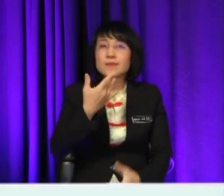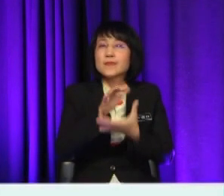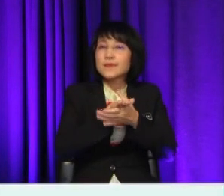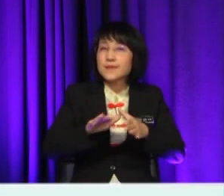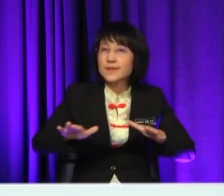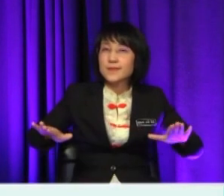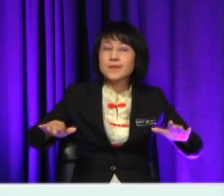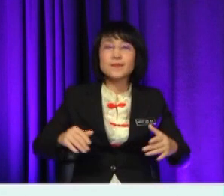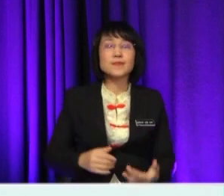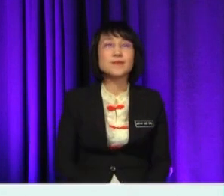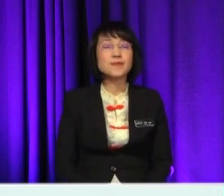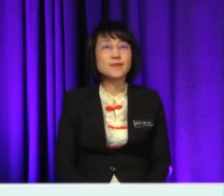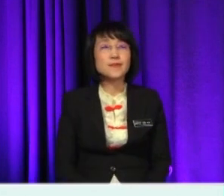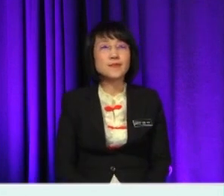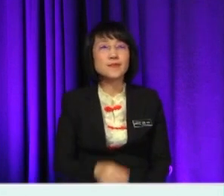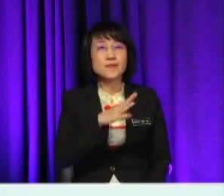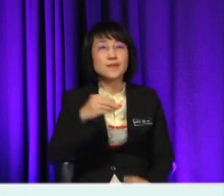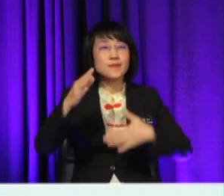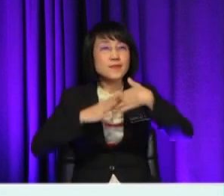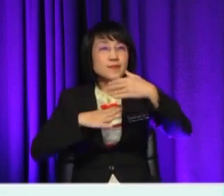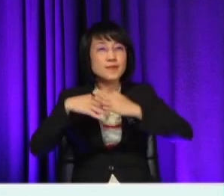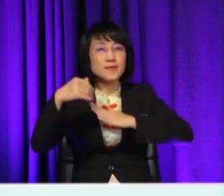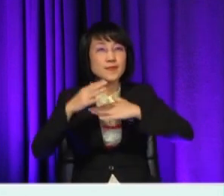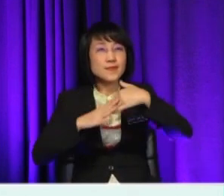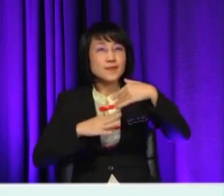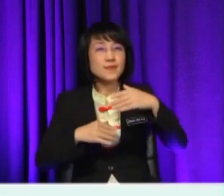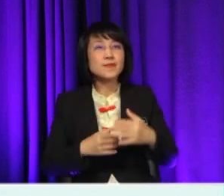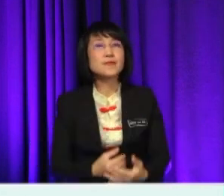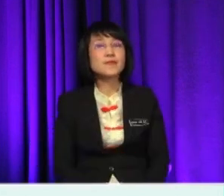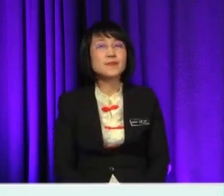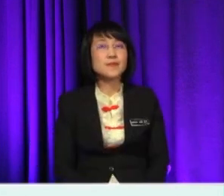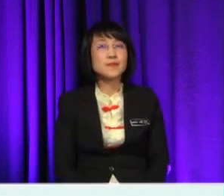it. Yes. And comfortable, I might add. Yes.